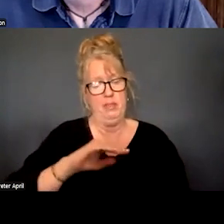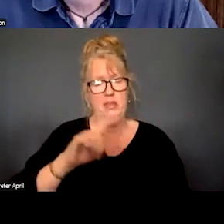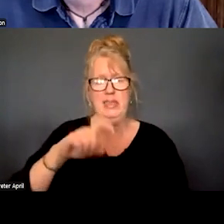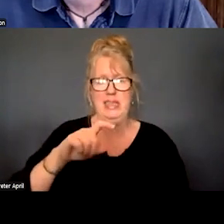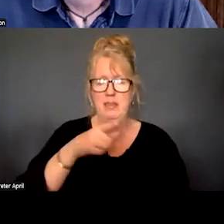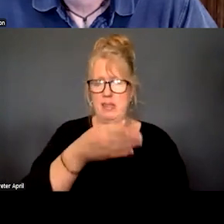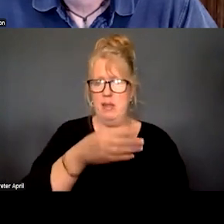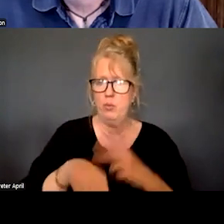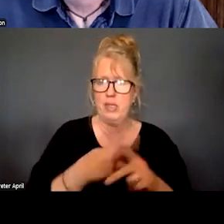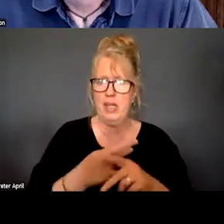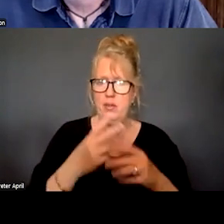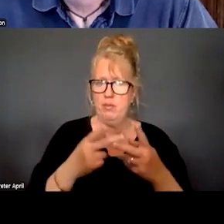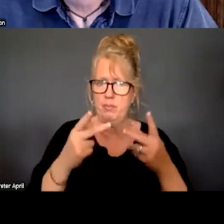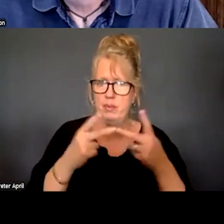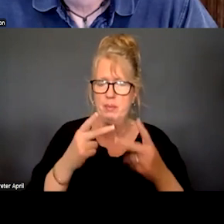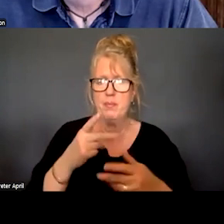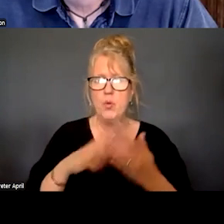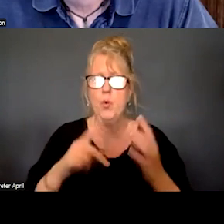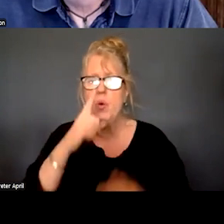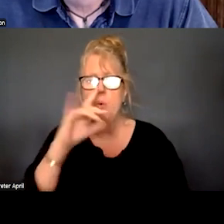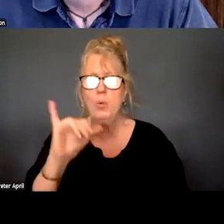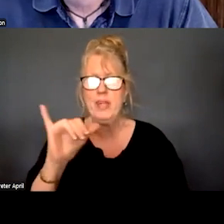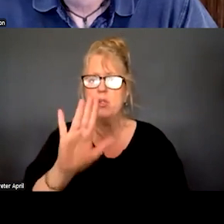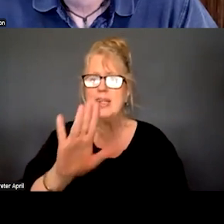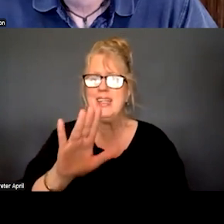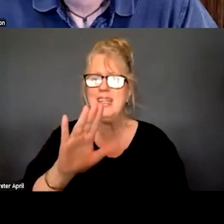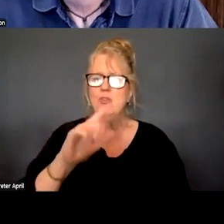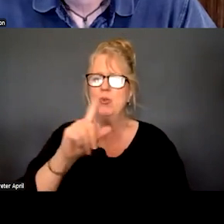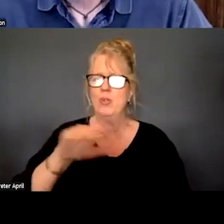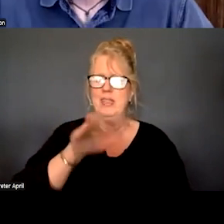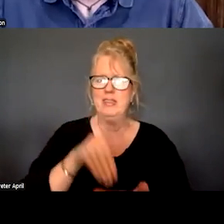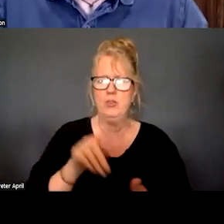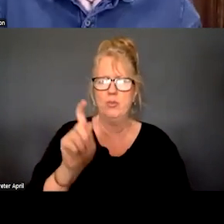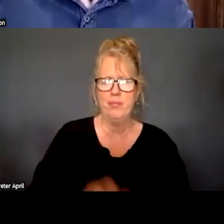facilities. What does that look like in your urgent psychiatric center in Central Phoenix?